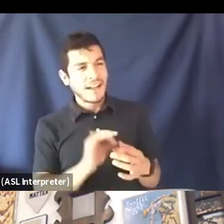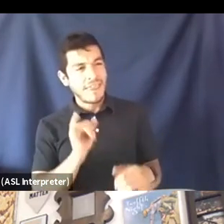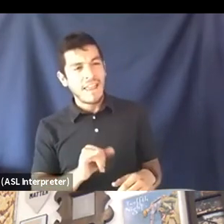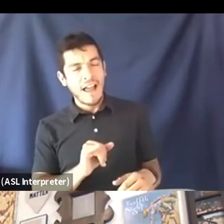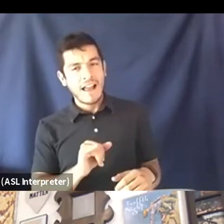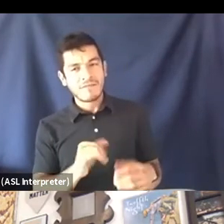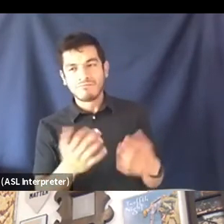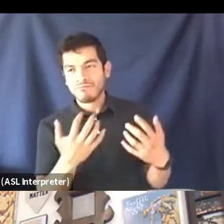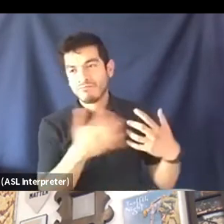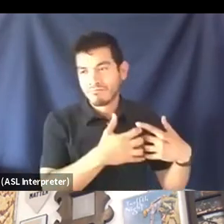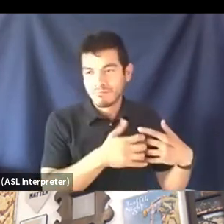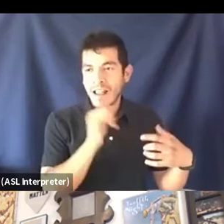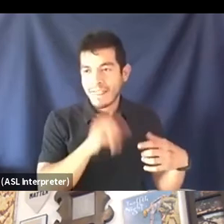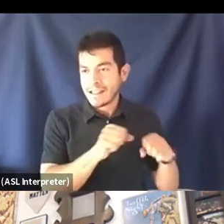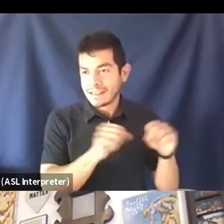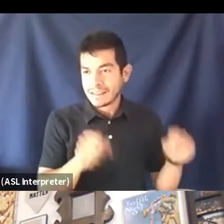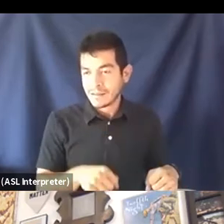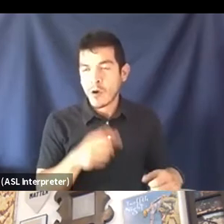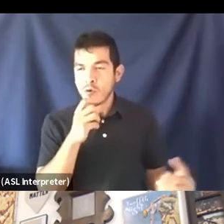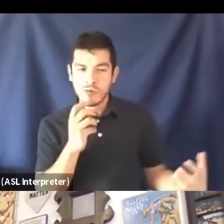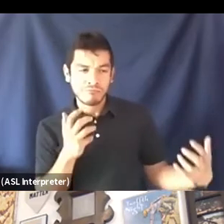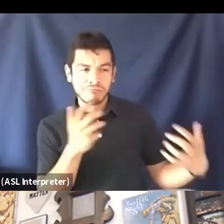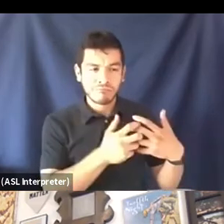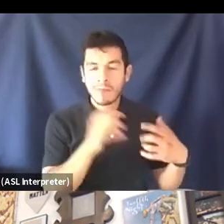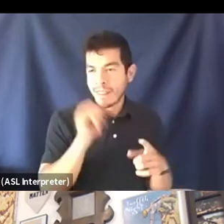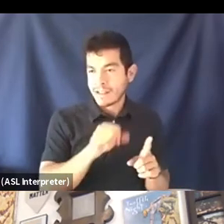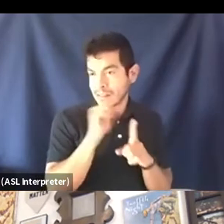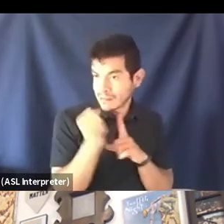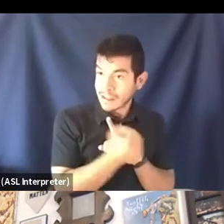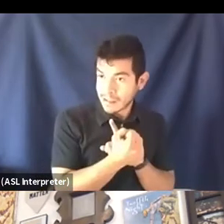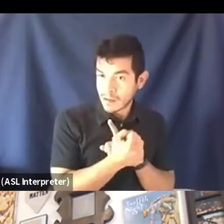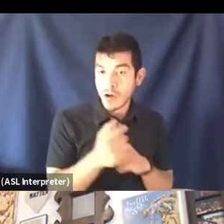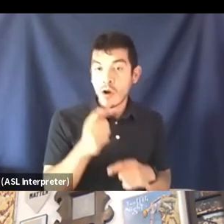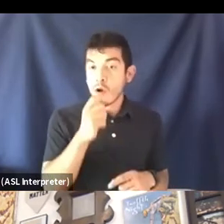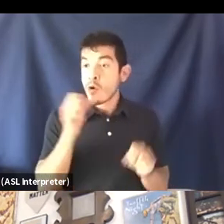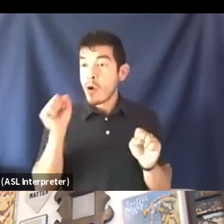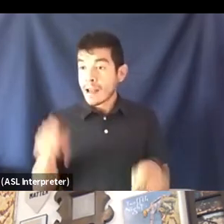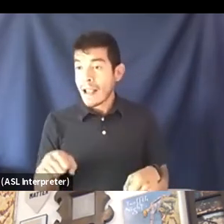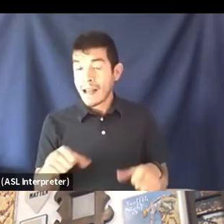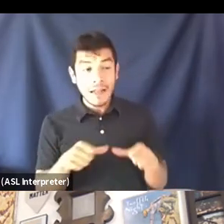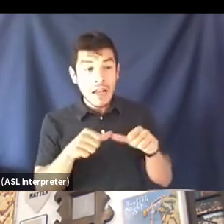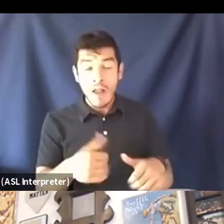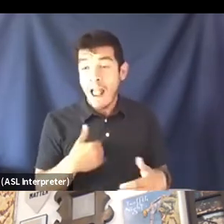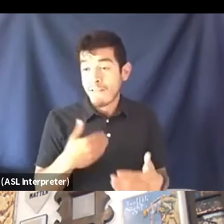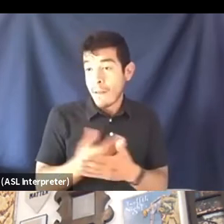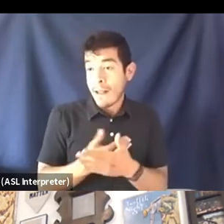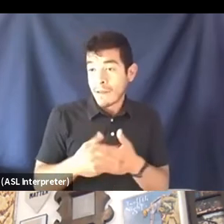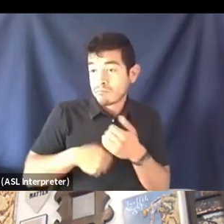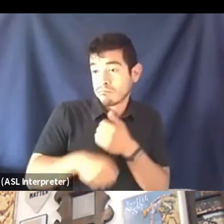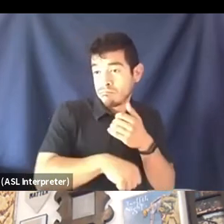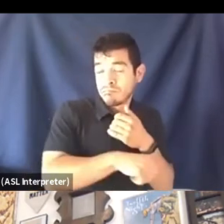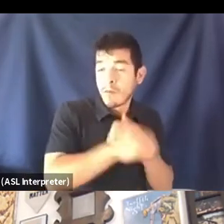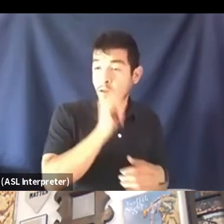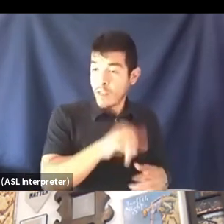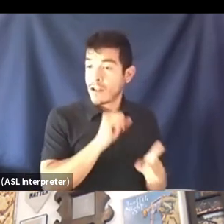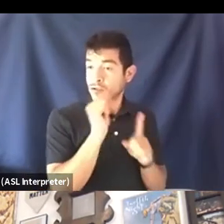who is deemed fit to engage in that society, who is deemed fit to reproduce for that society. And it's the